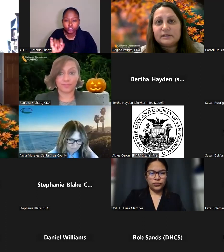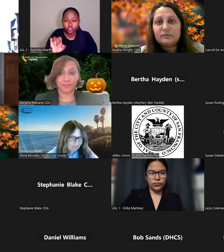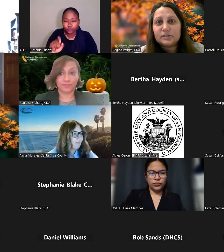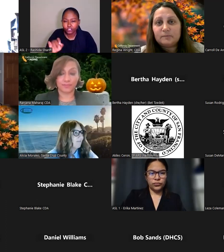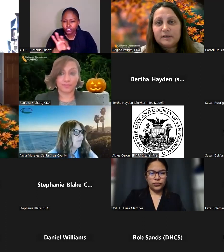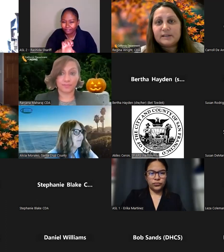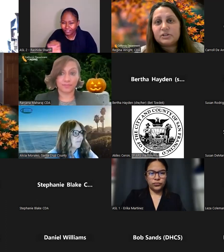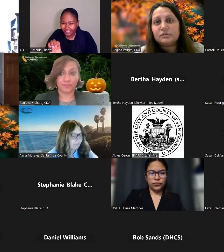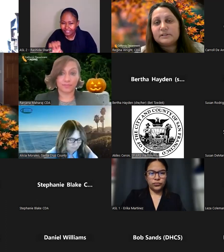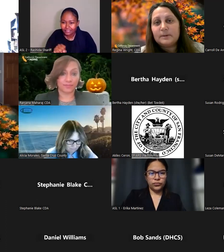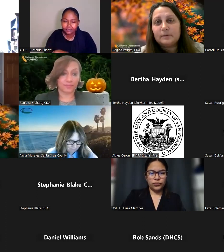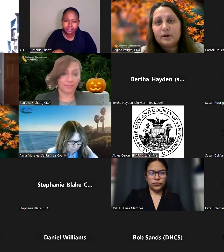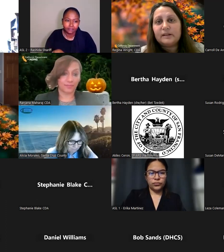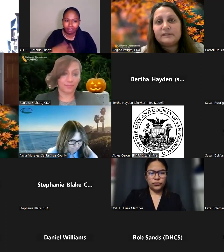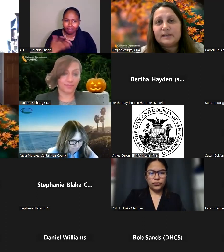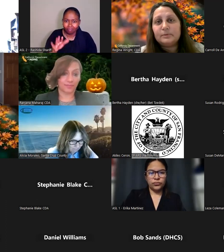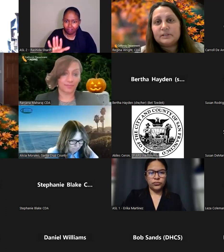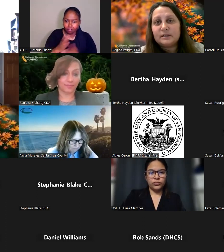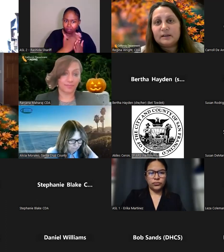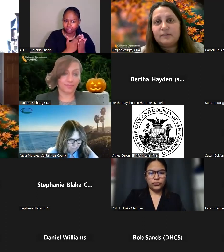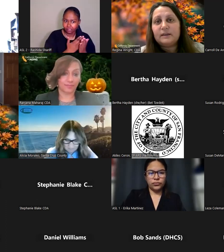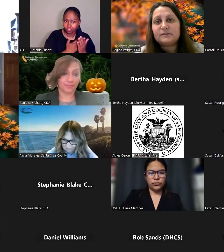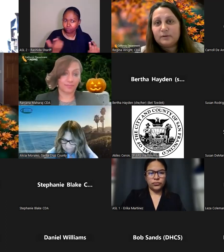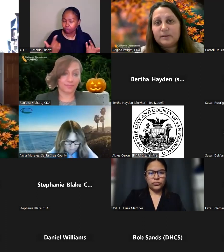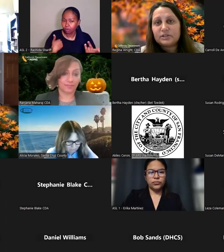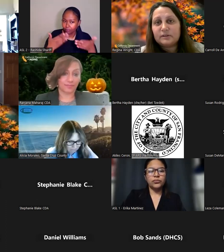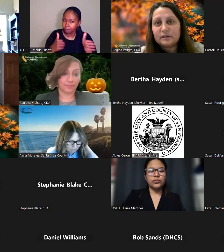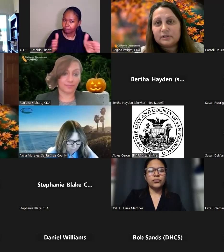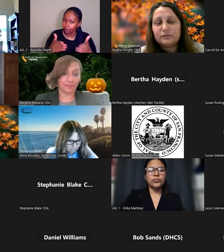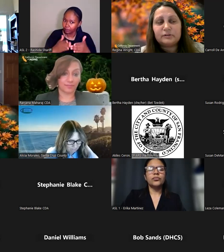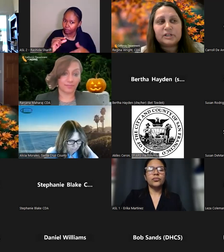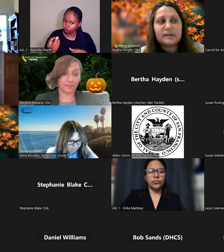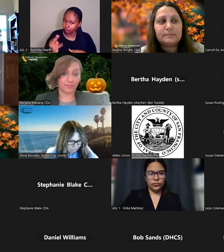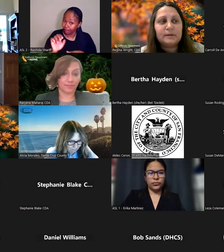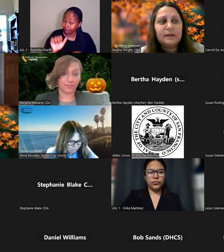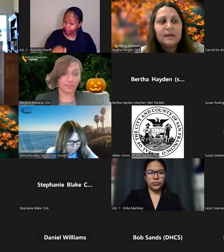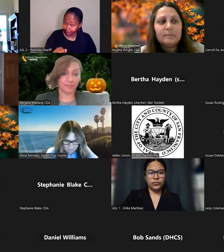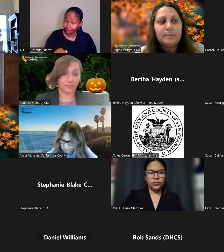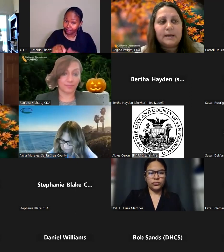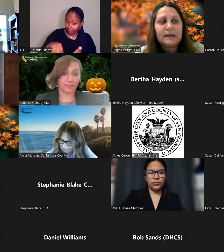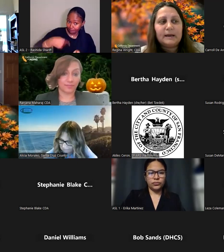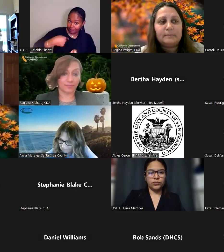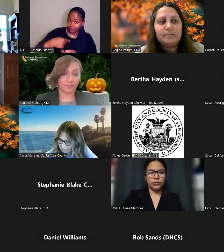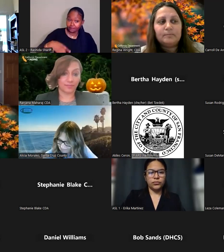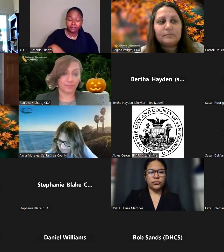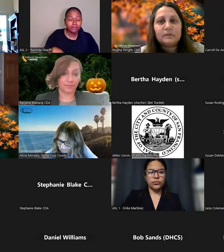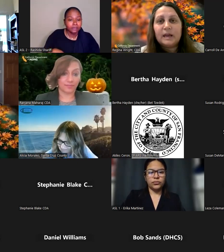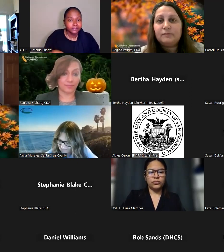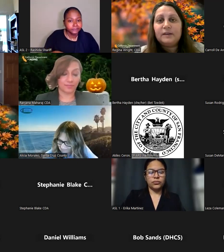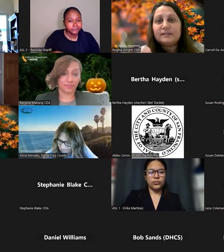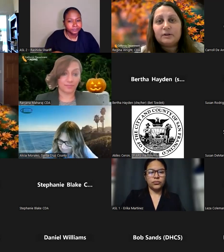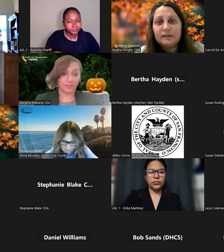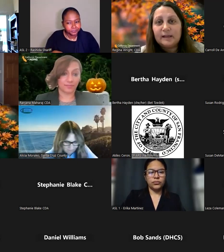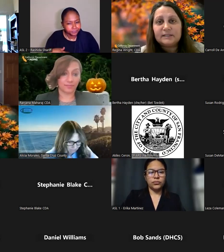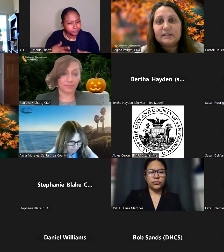the conservatorship fee schedule, because the public guardian is able to collect fees for administering the conservatorship. But